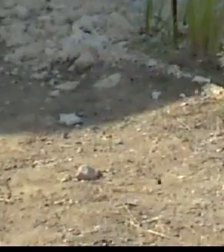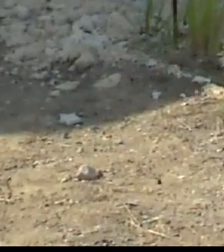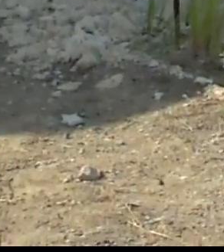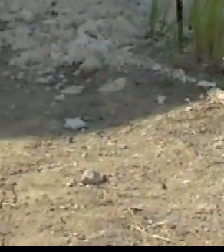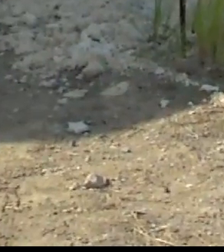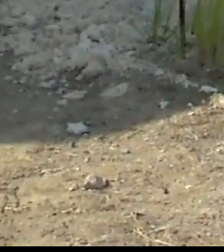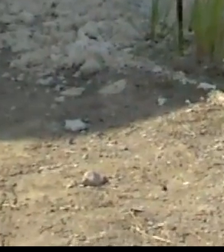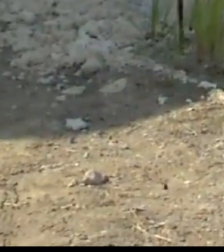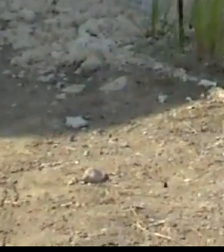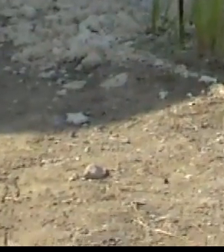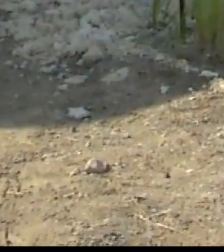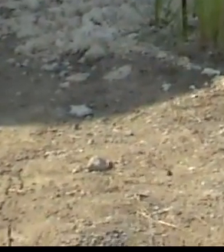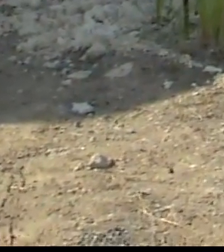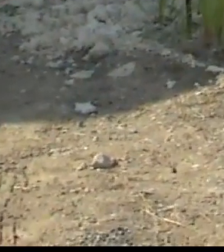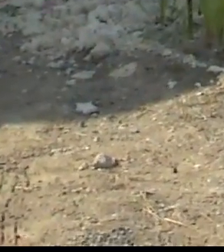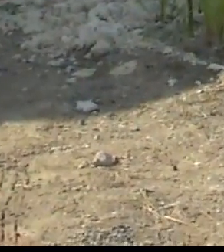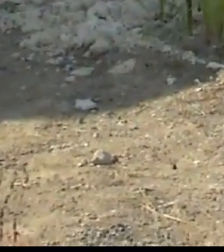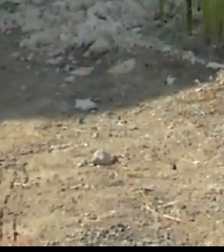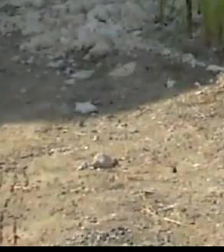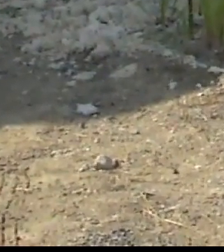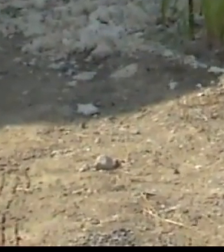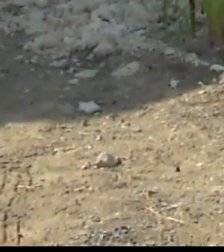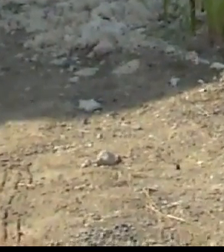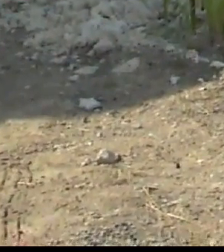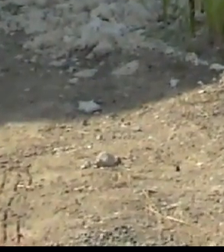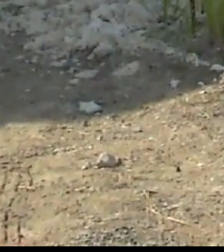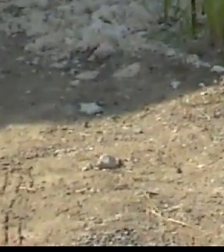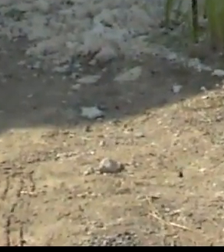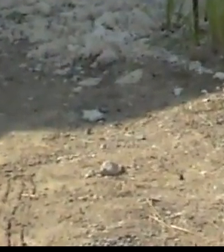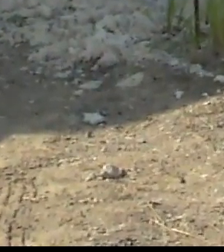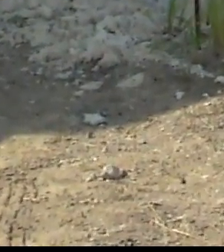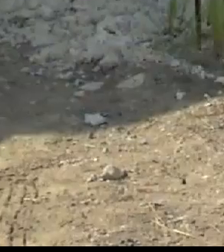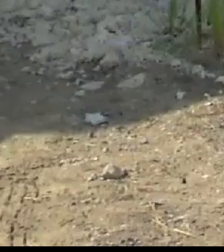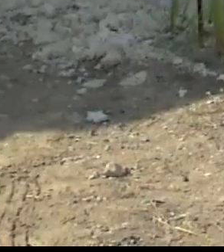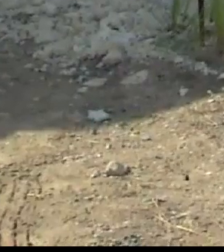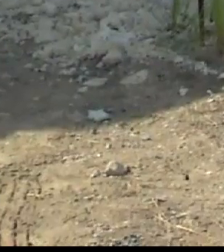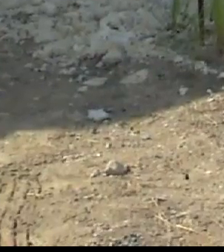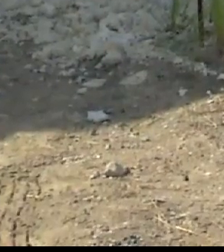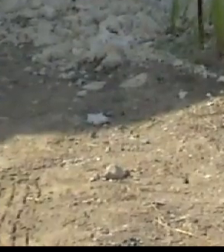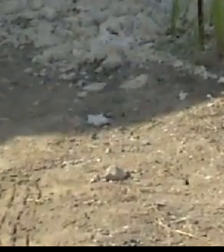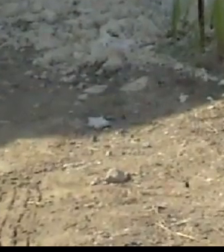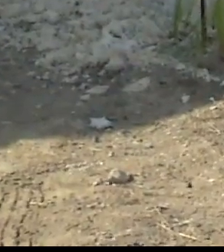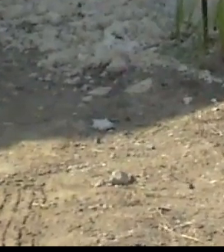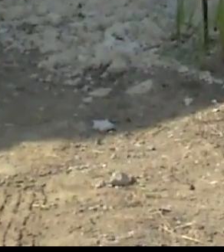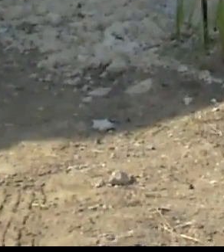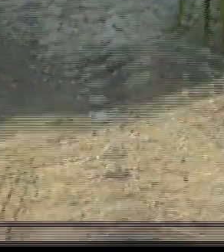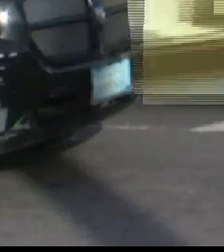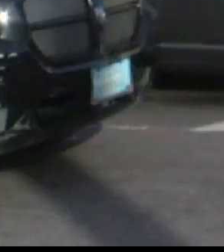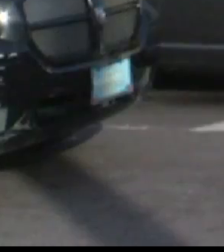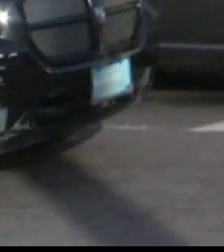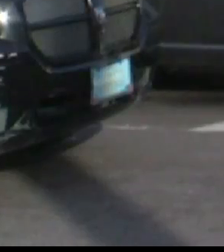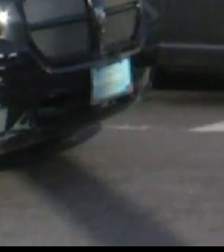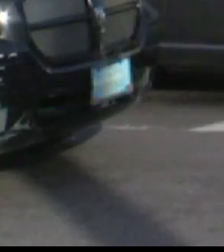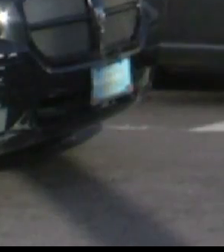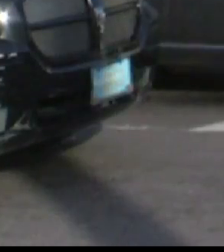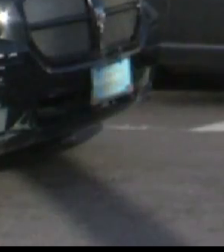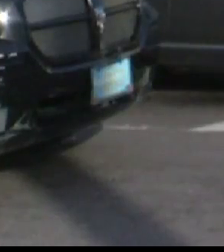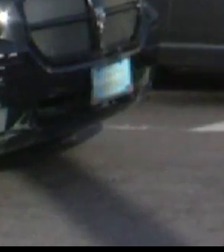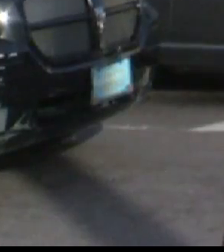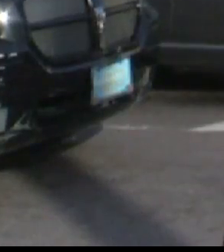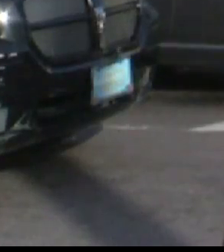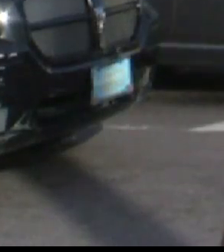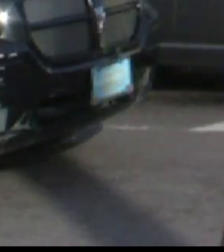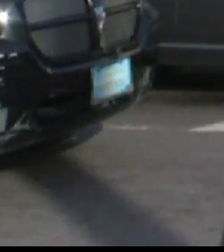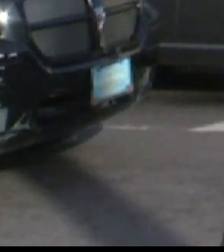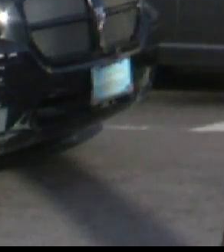The Prime Minister and a new delegation tour new aspects of the LPIA. I'm Joan Davis-Scholl. Stay tuned for that story coming up. As of today, web